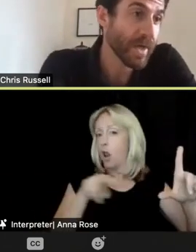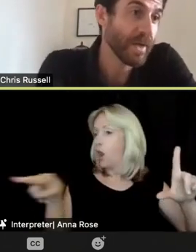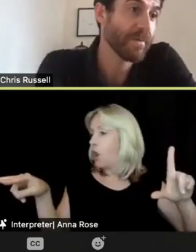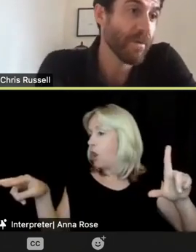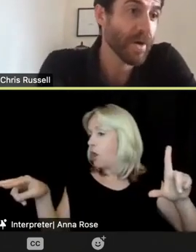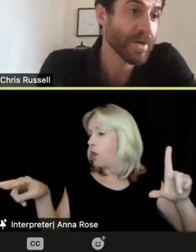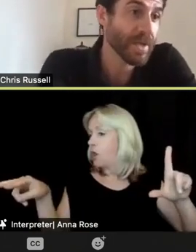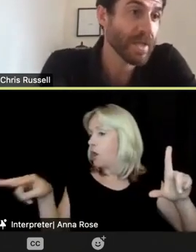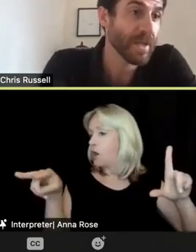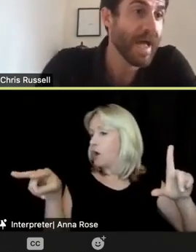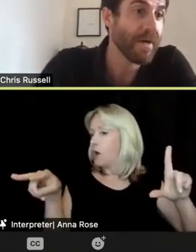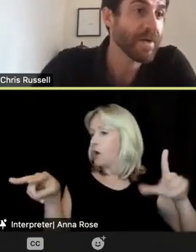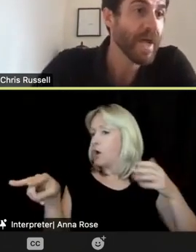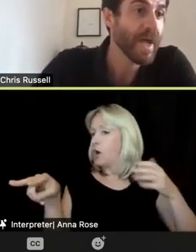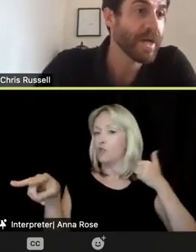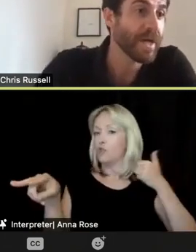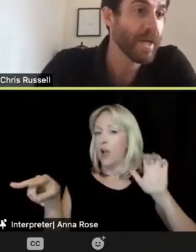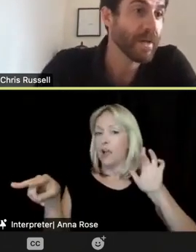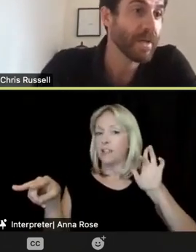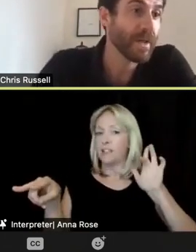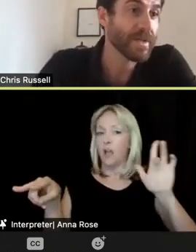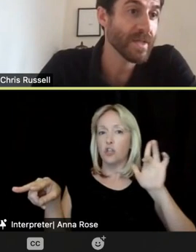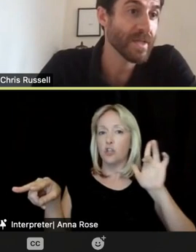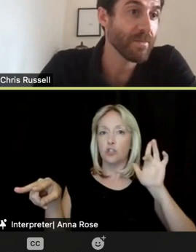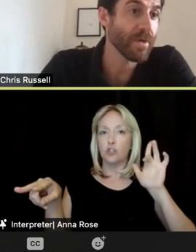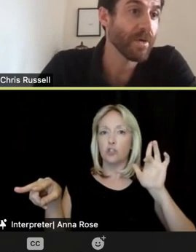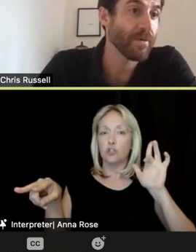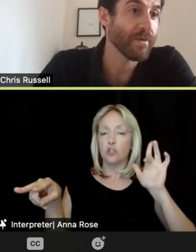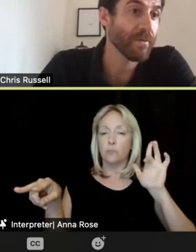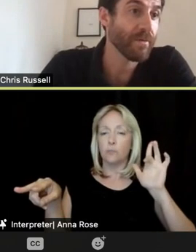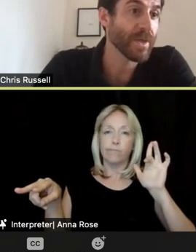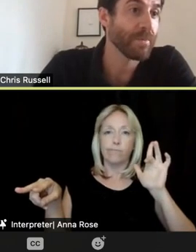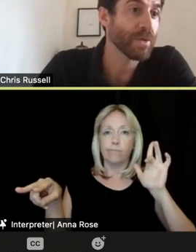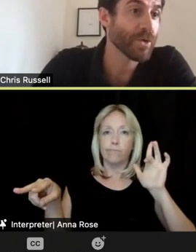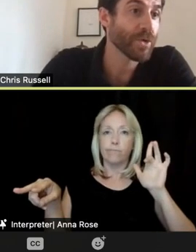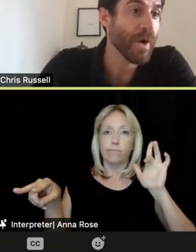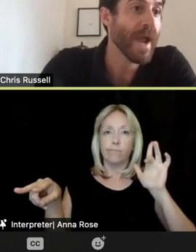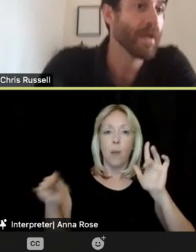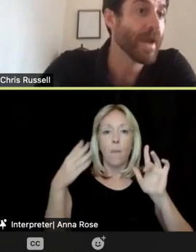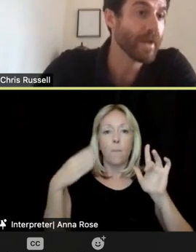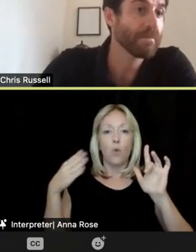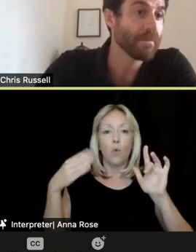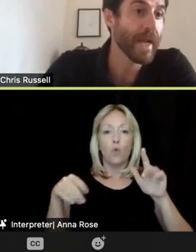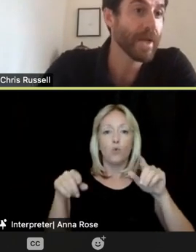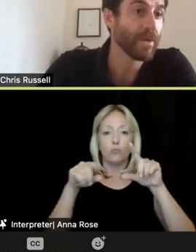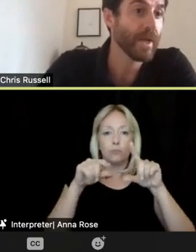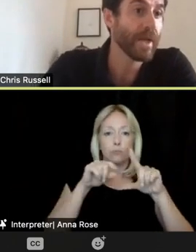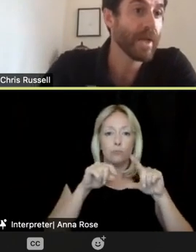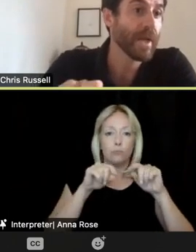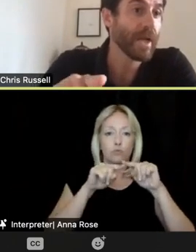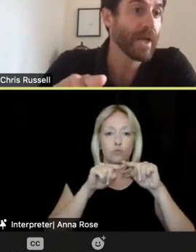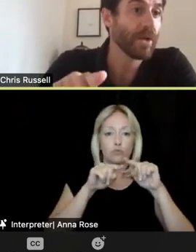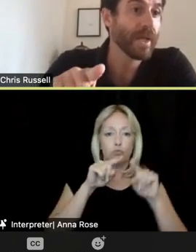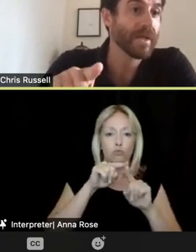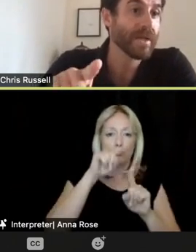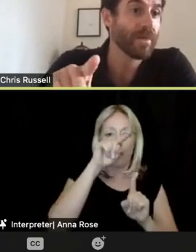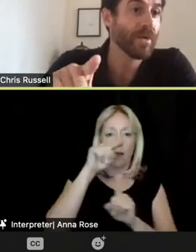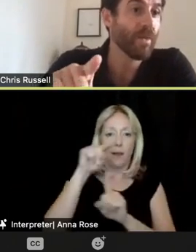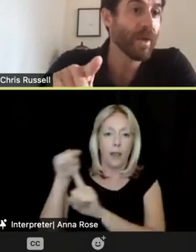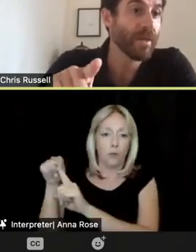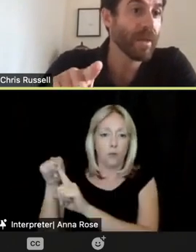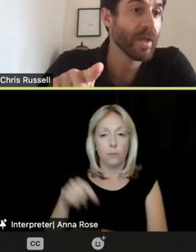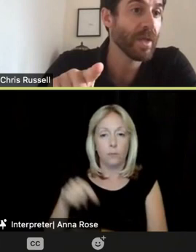look 3-4 inches to the left and hit the symbol with the blue triangle on it. I could do it. Can you